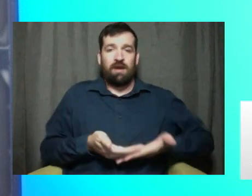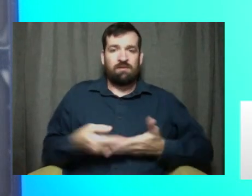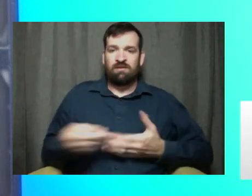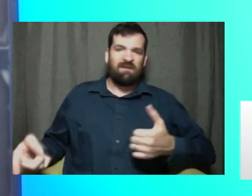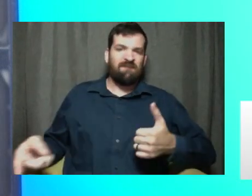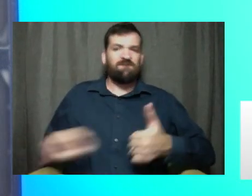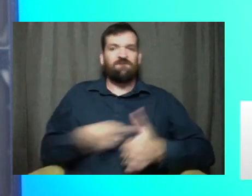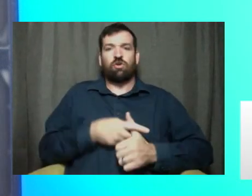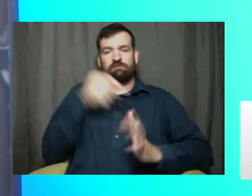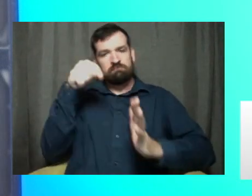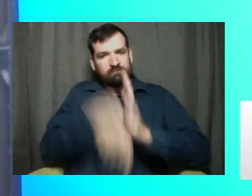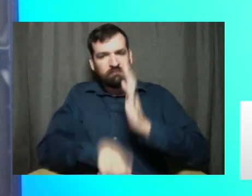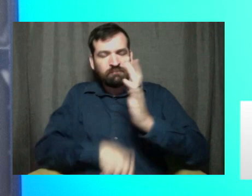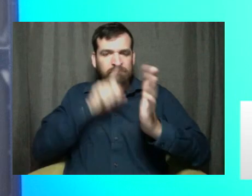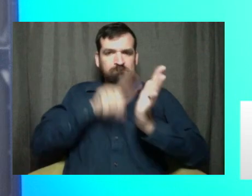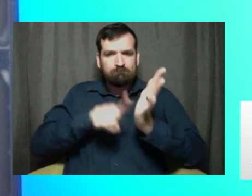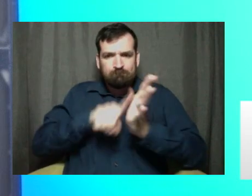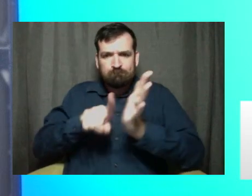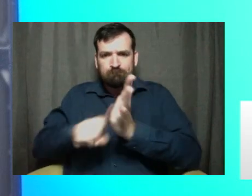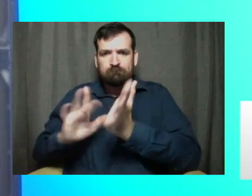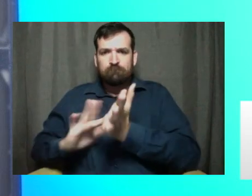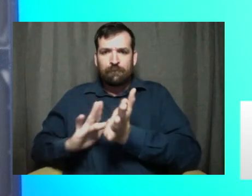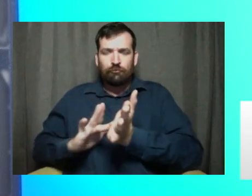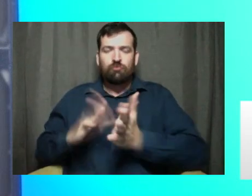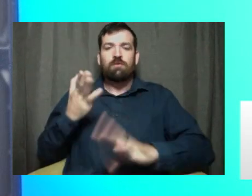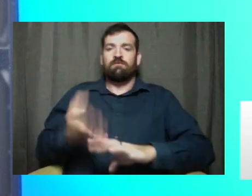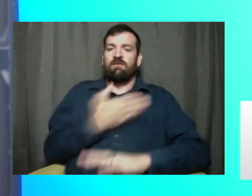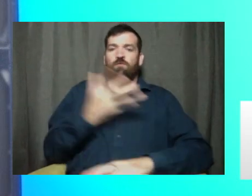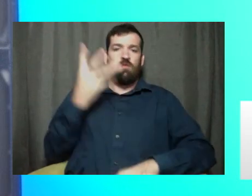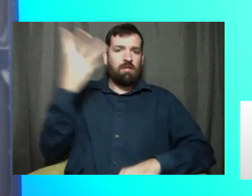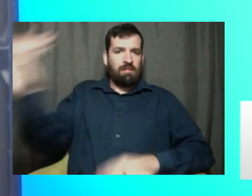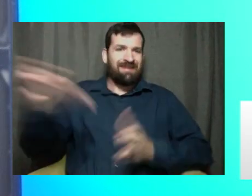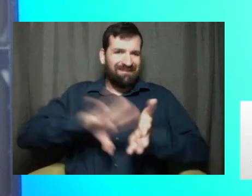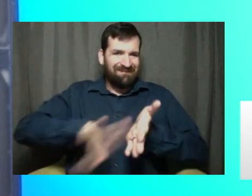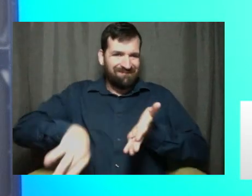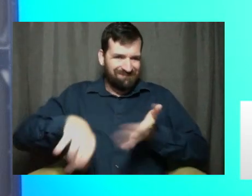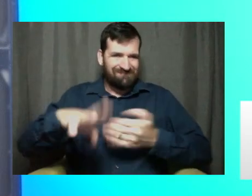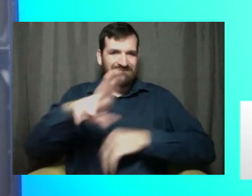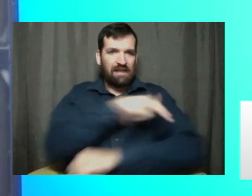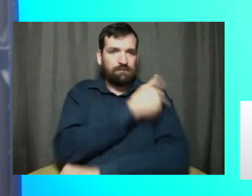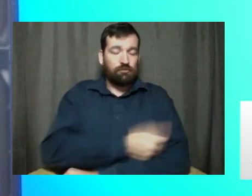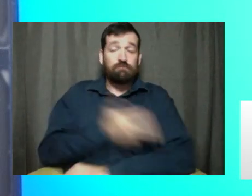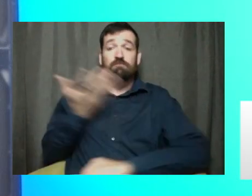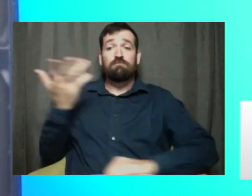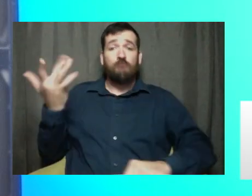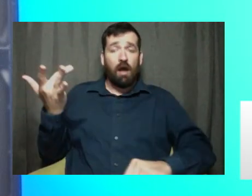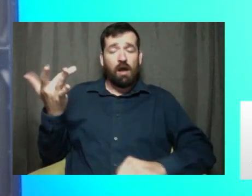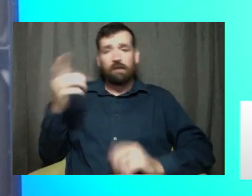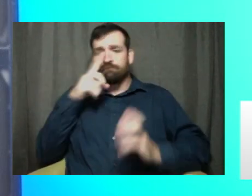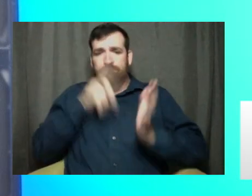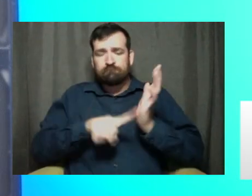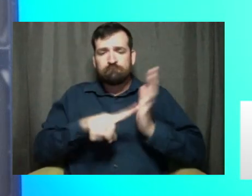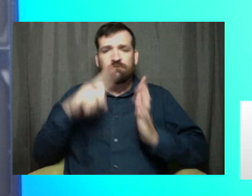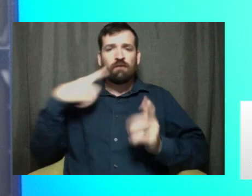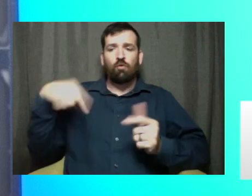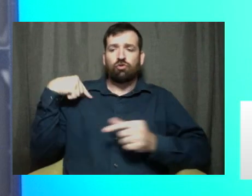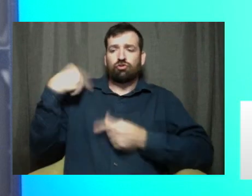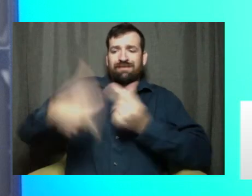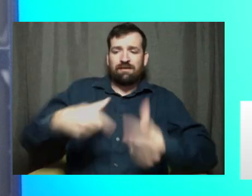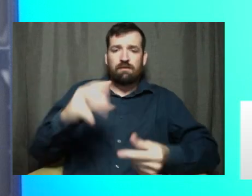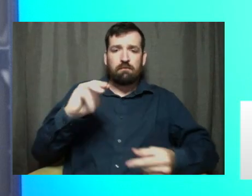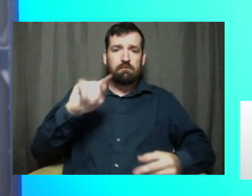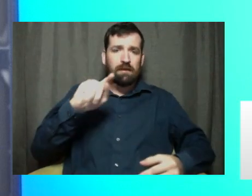thorough medical checkup before leaving the hospital. Why? Doctors are screening for genetic, metabolic, blood,